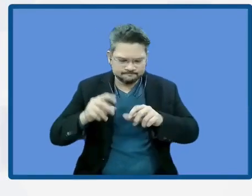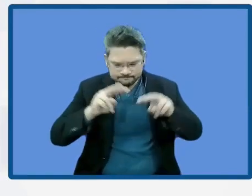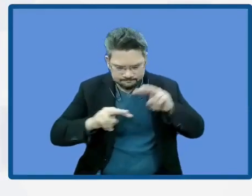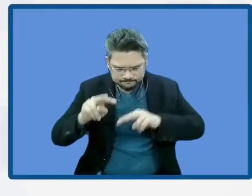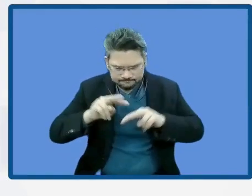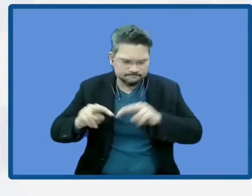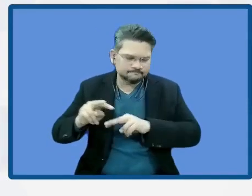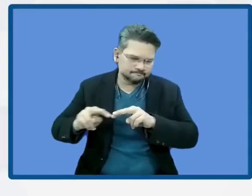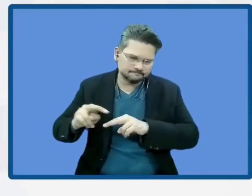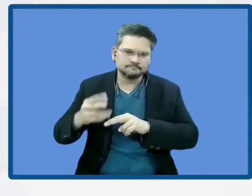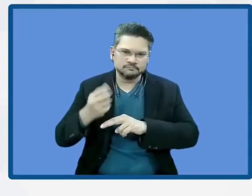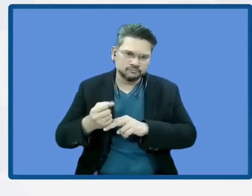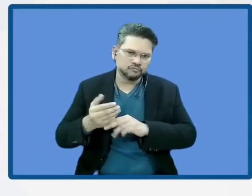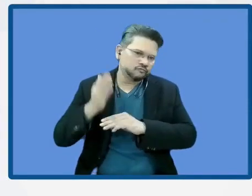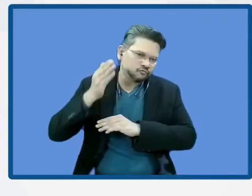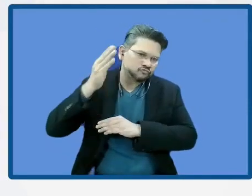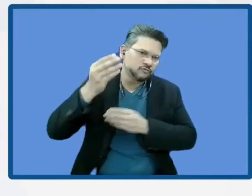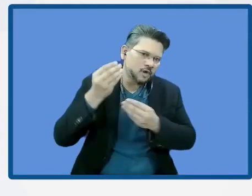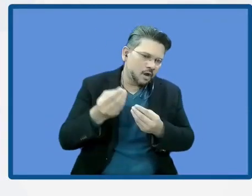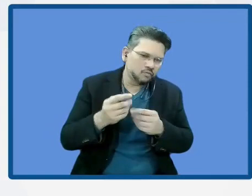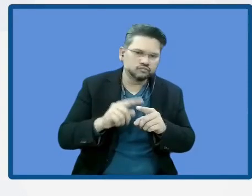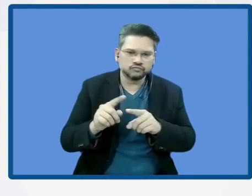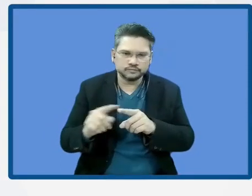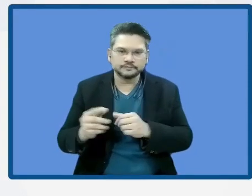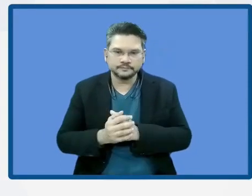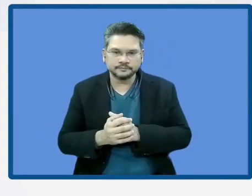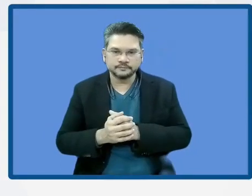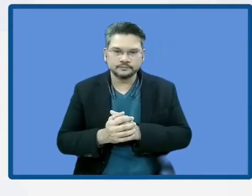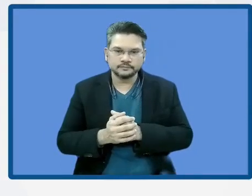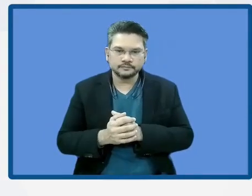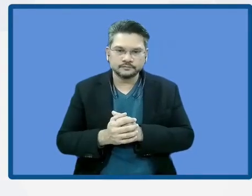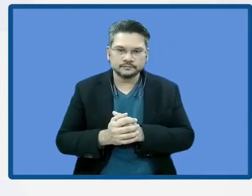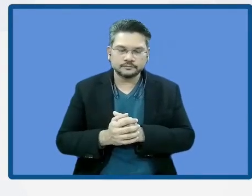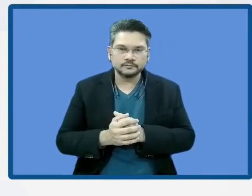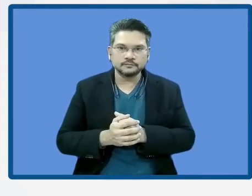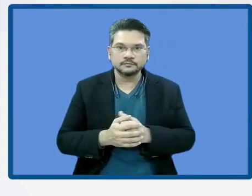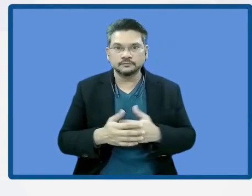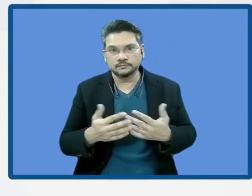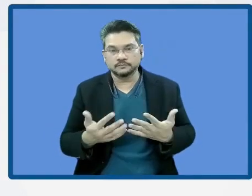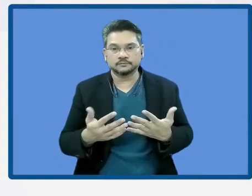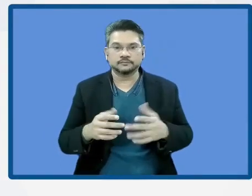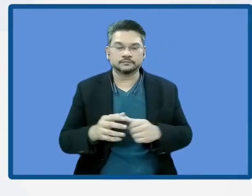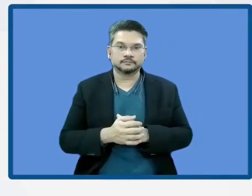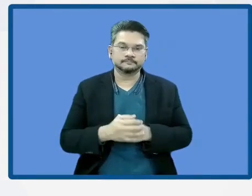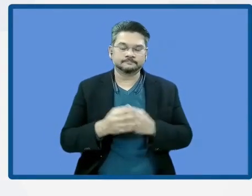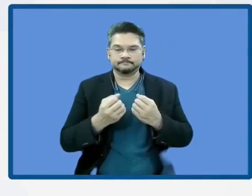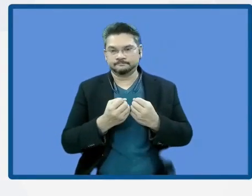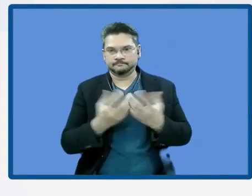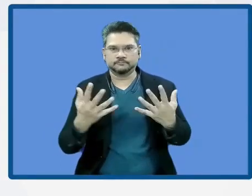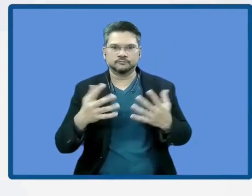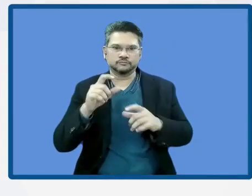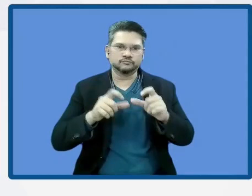our scientists are producing this information and communicating to the rest of the scientific community. So if